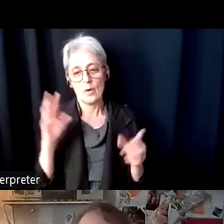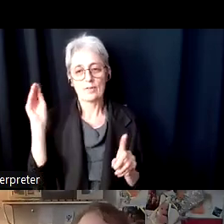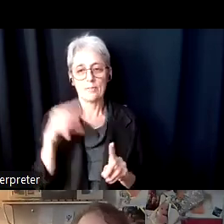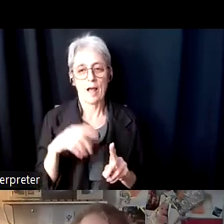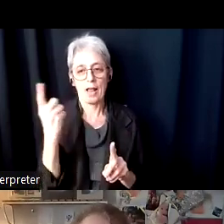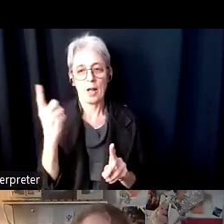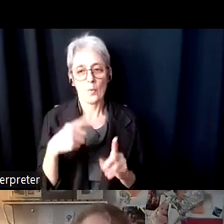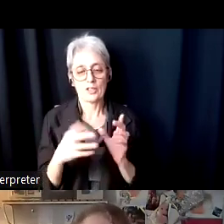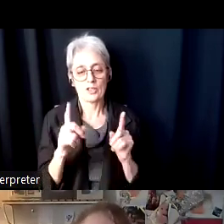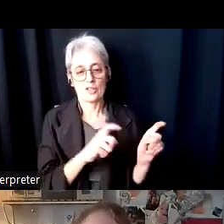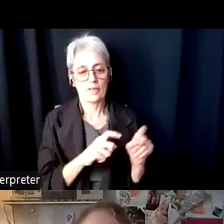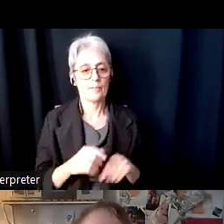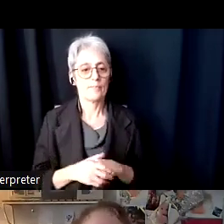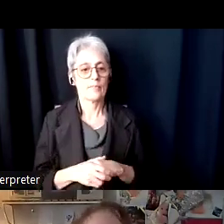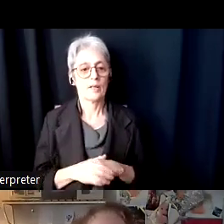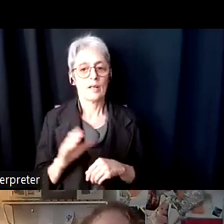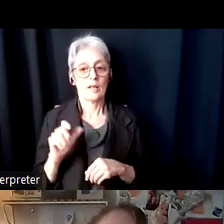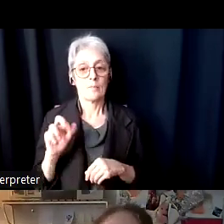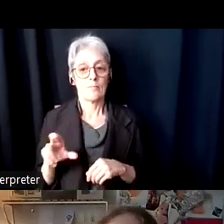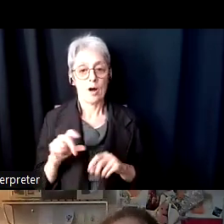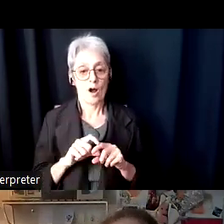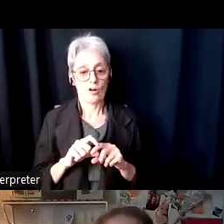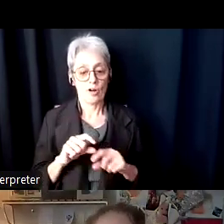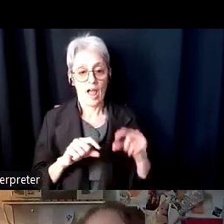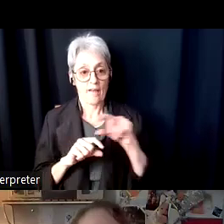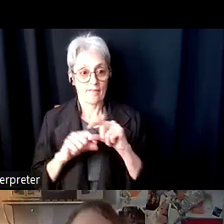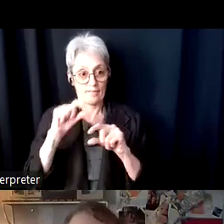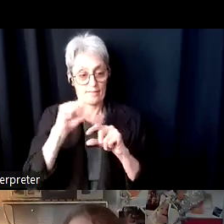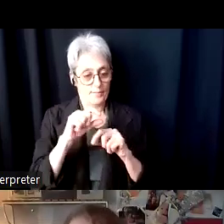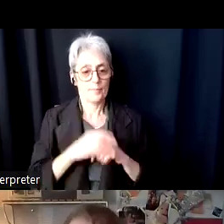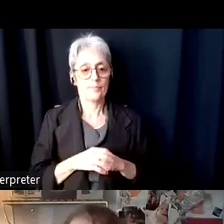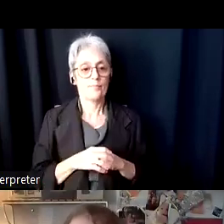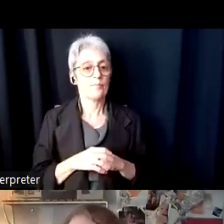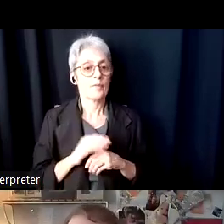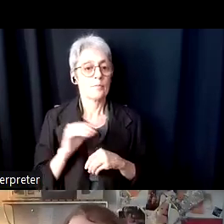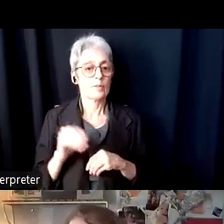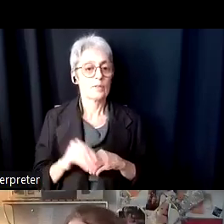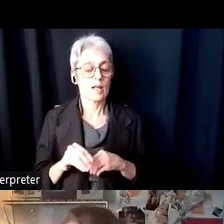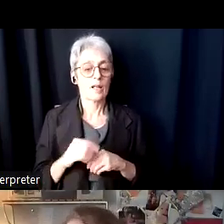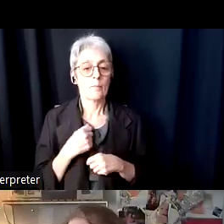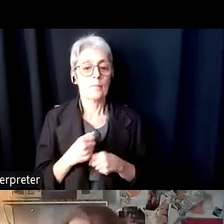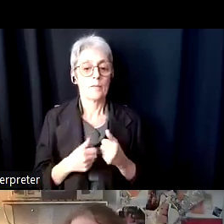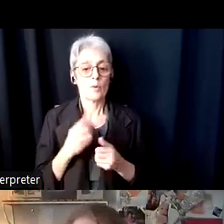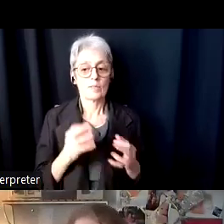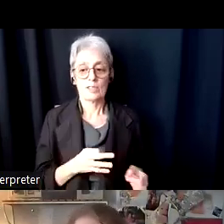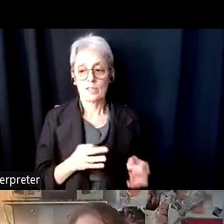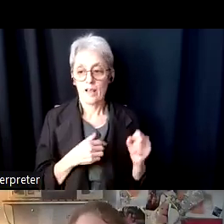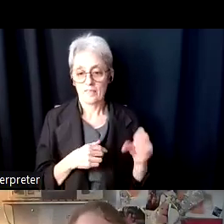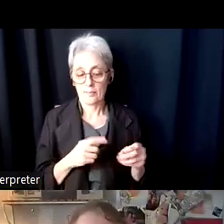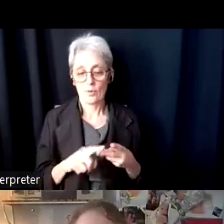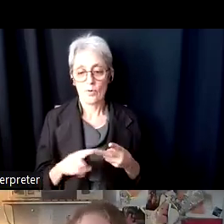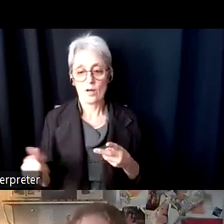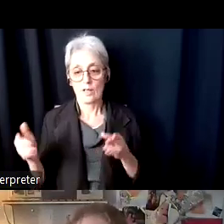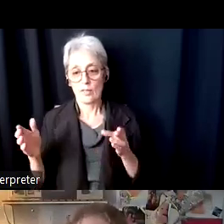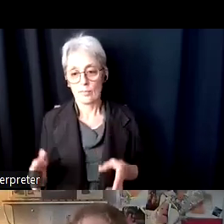is a stacked bar graph that shows the percent who say they mostly make the decisions, that they have input, or that someone else makes decisions.